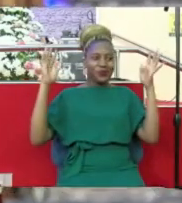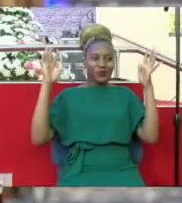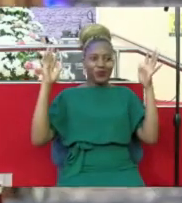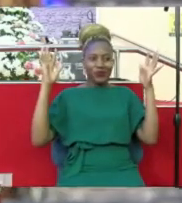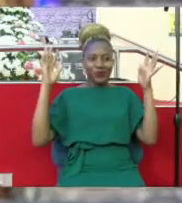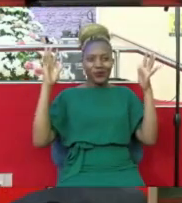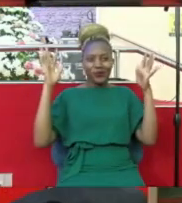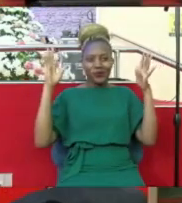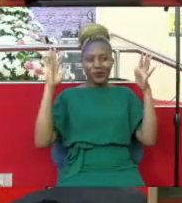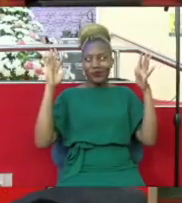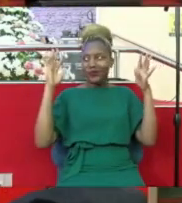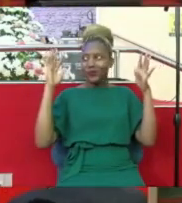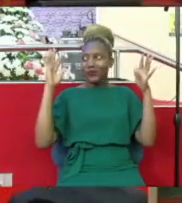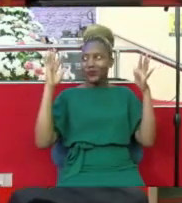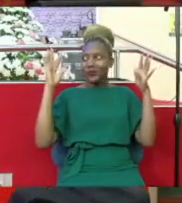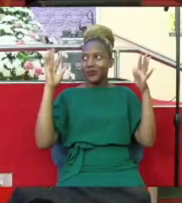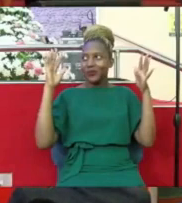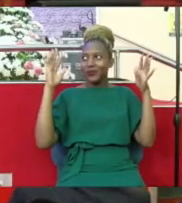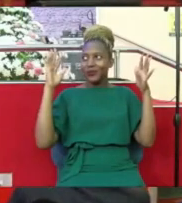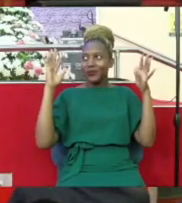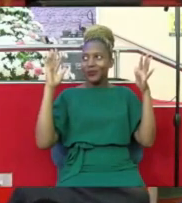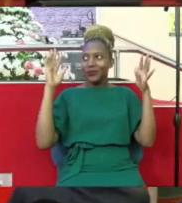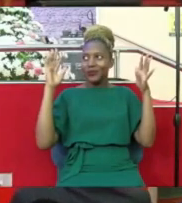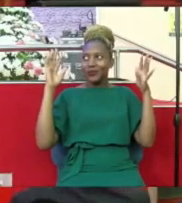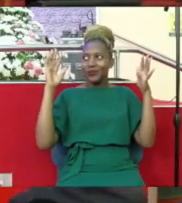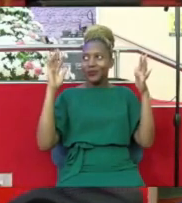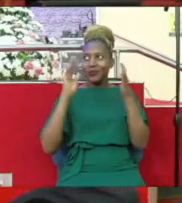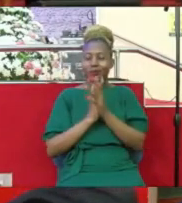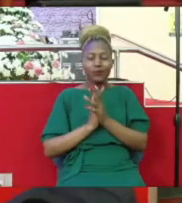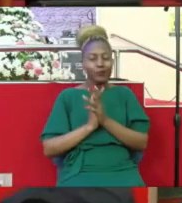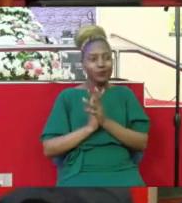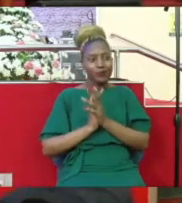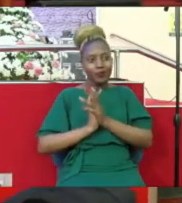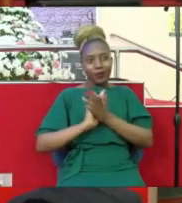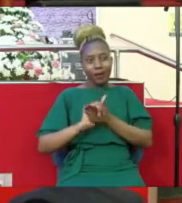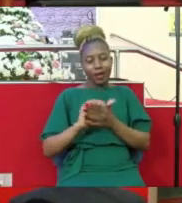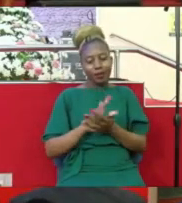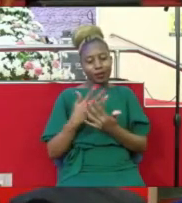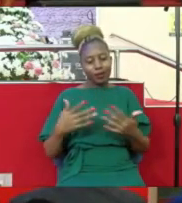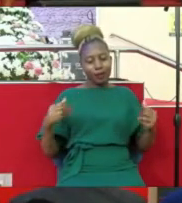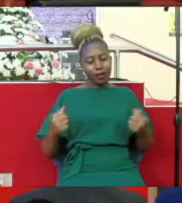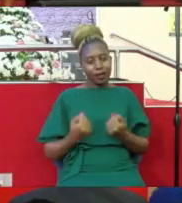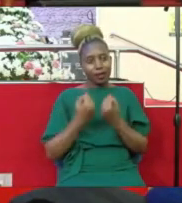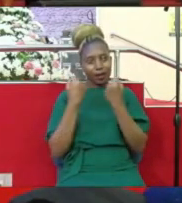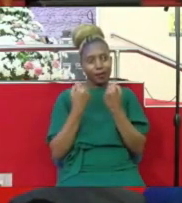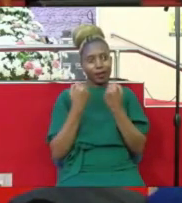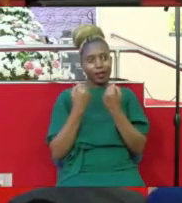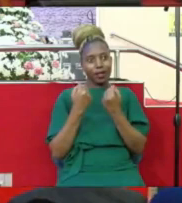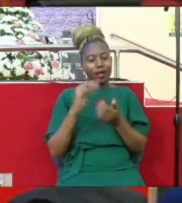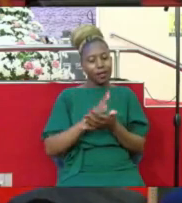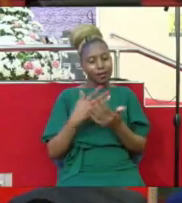Come on. Come on. Something's happening. I said something is